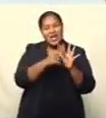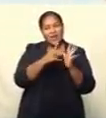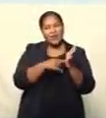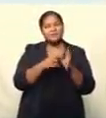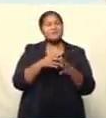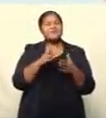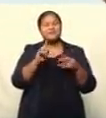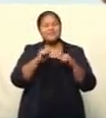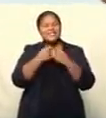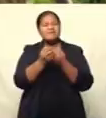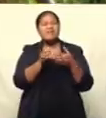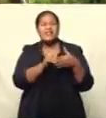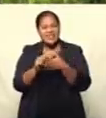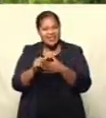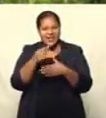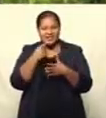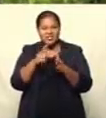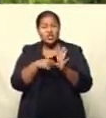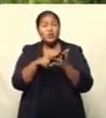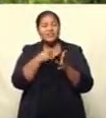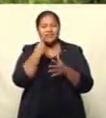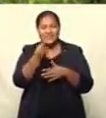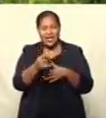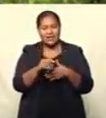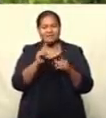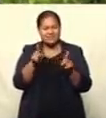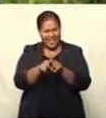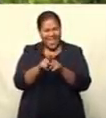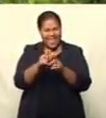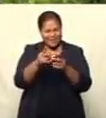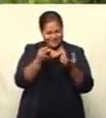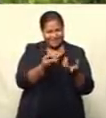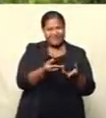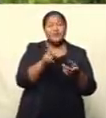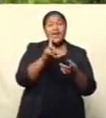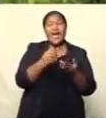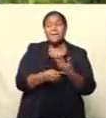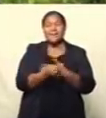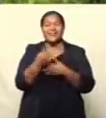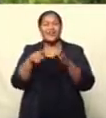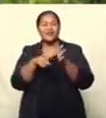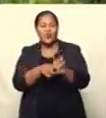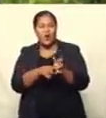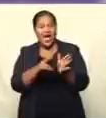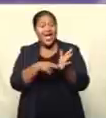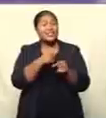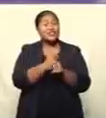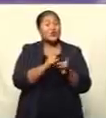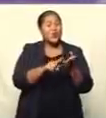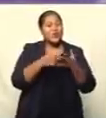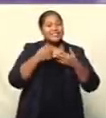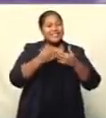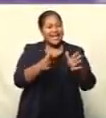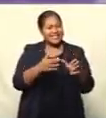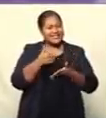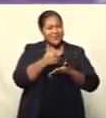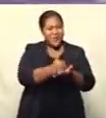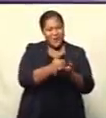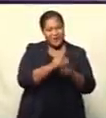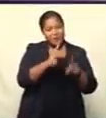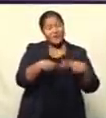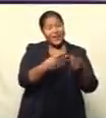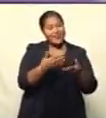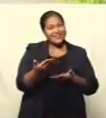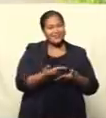Work, says a similar distribution was held in Lautoka today, and the NGO is also starting to support towards providing baby